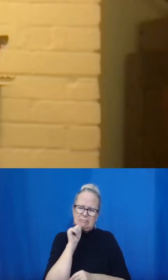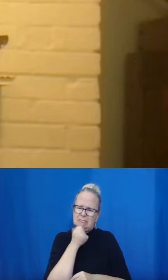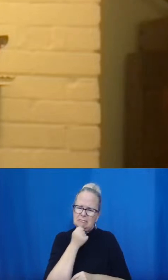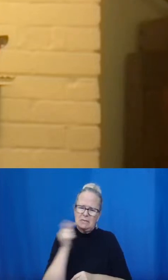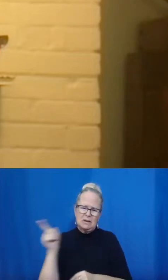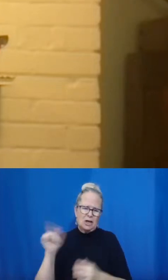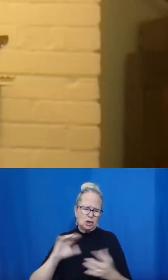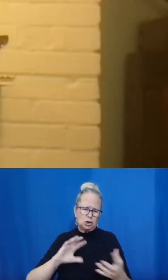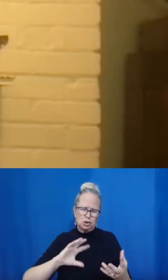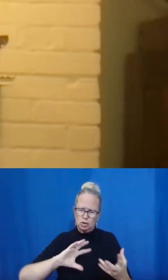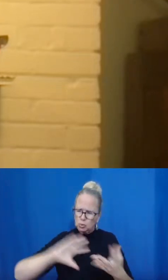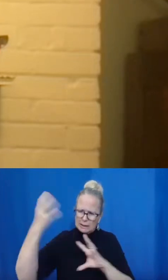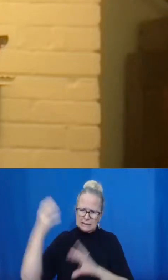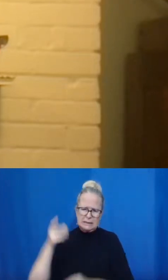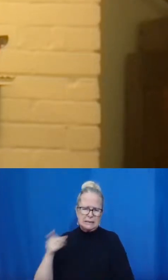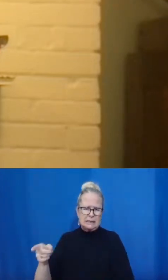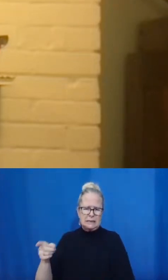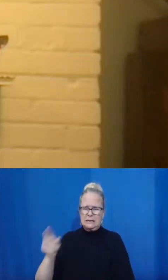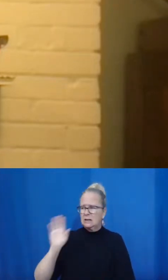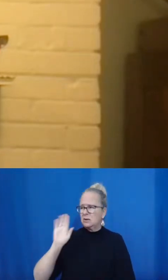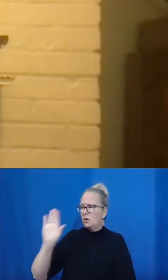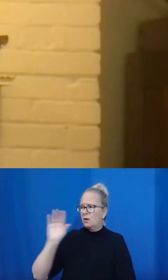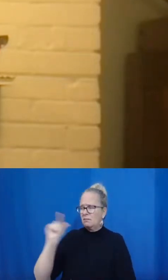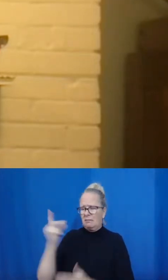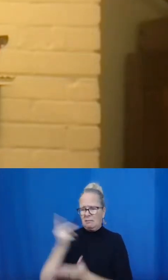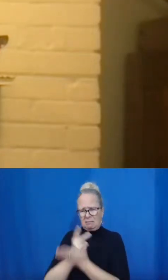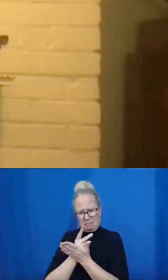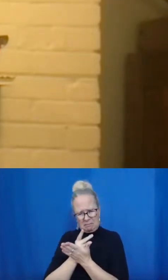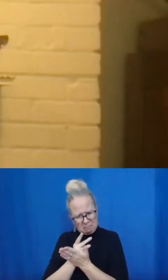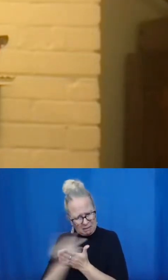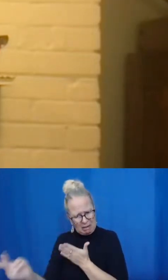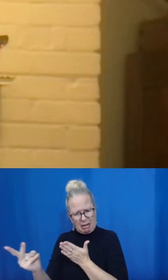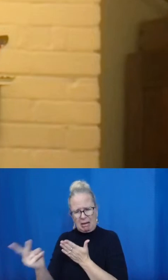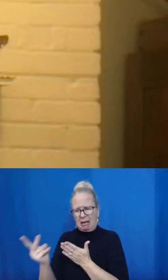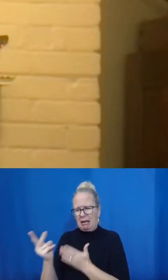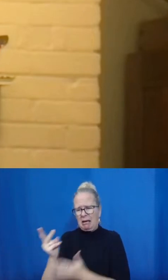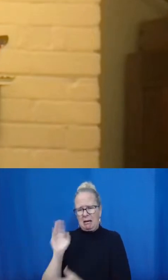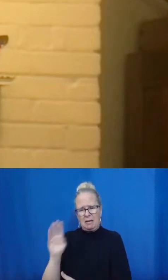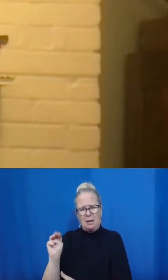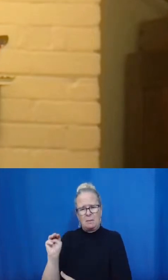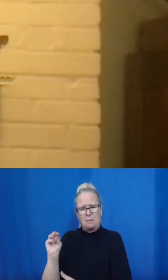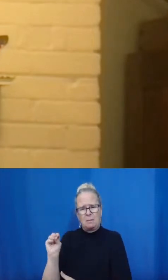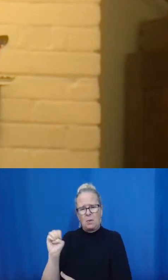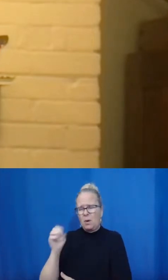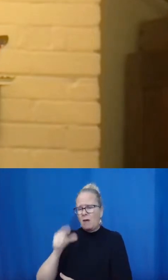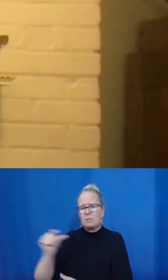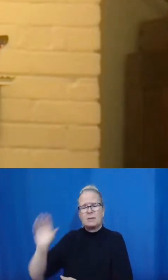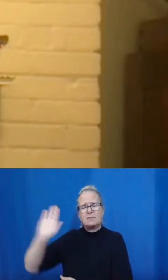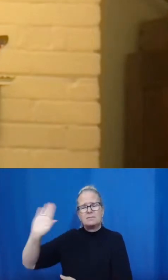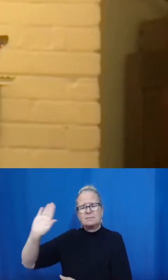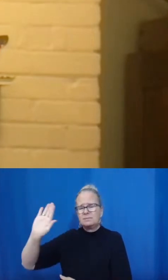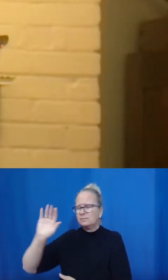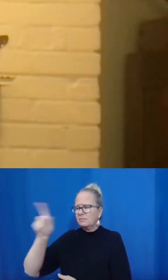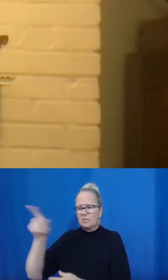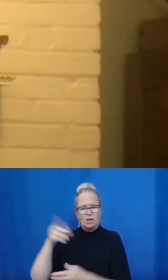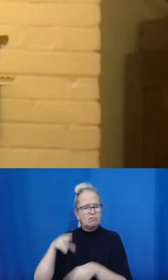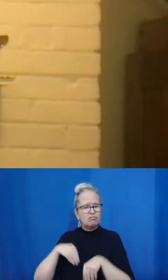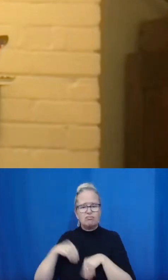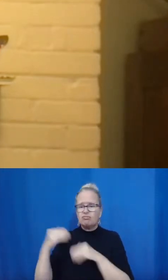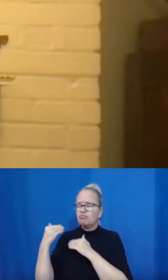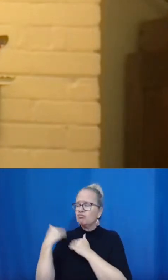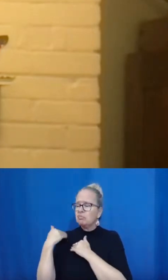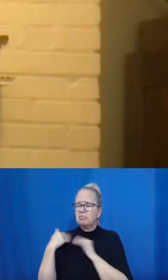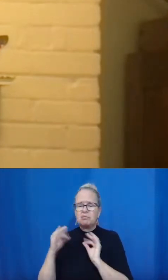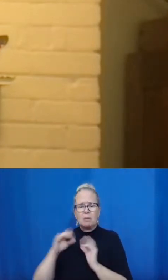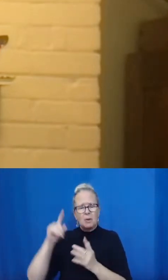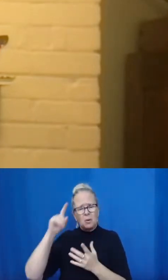poor governance as well, and the failure for the Mo government to take responsibility for the amount of tragedy